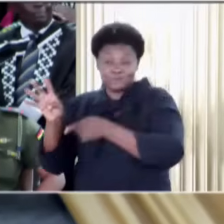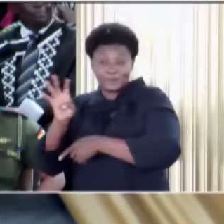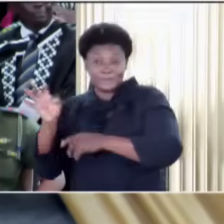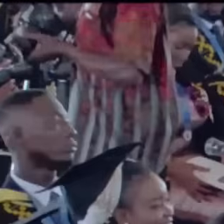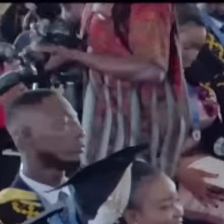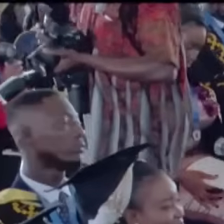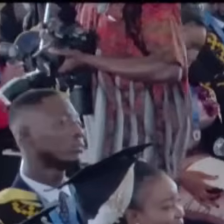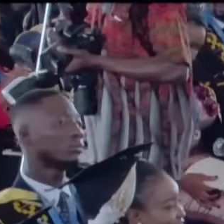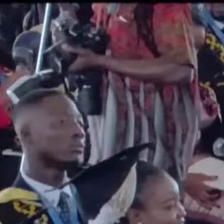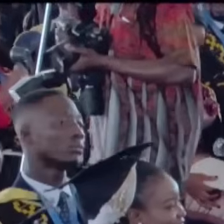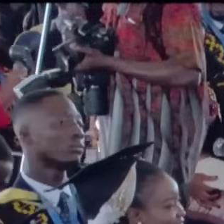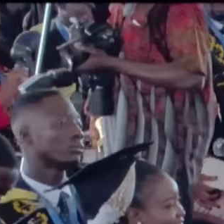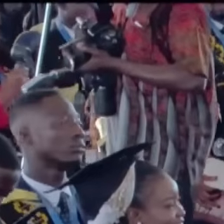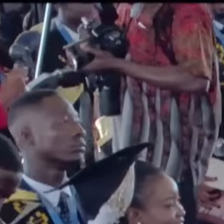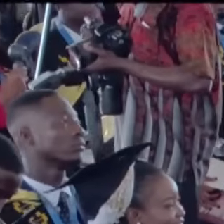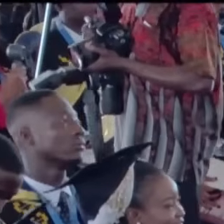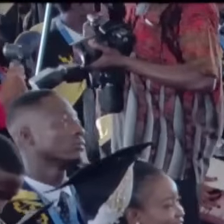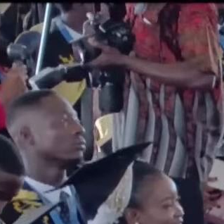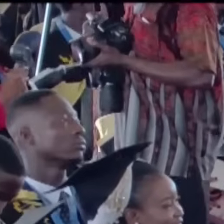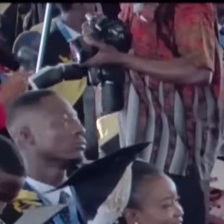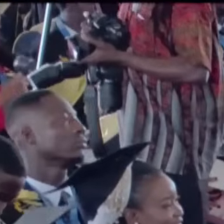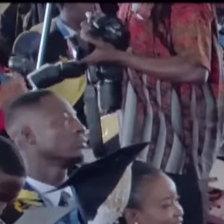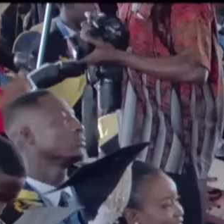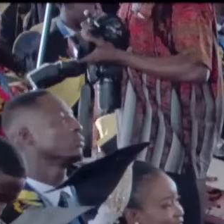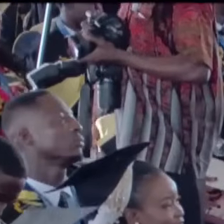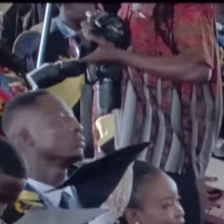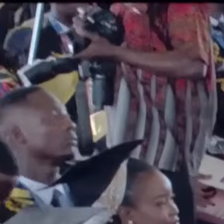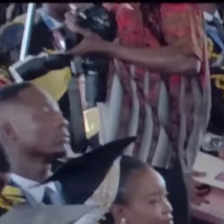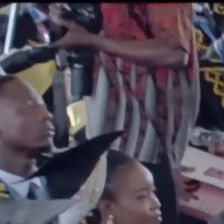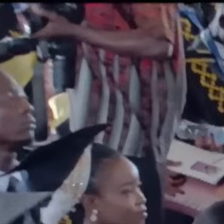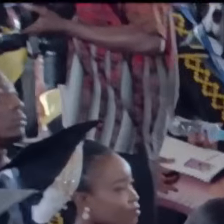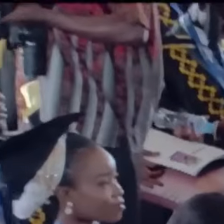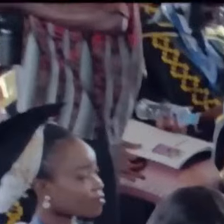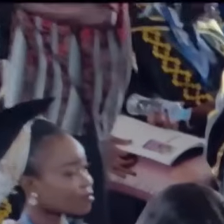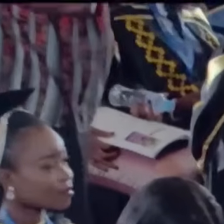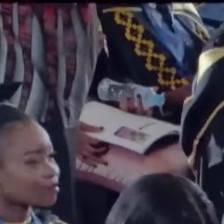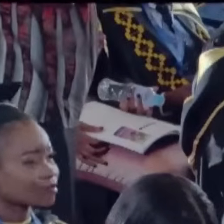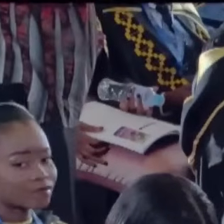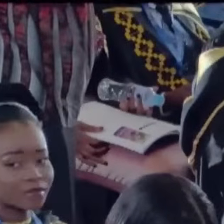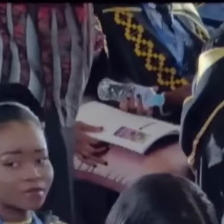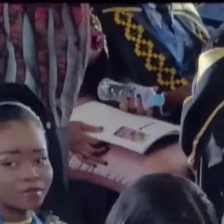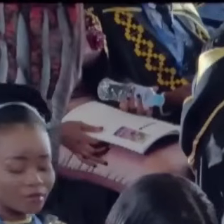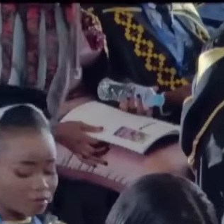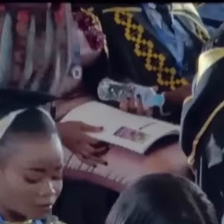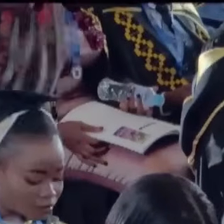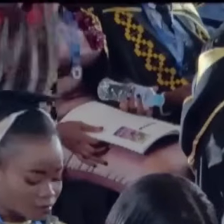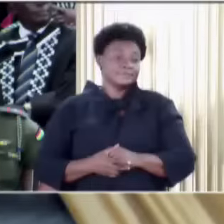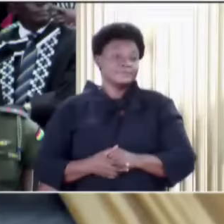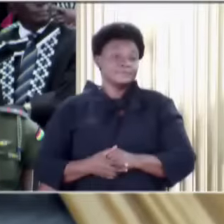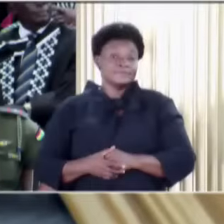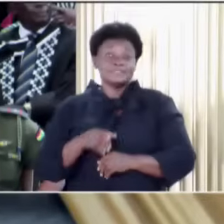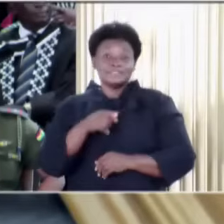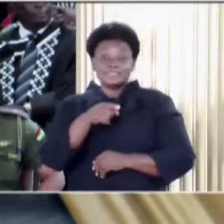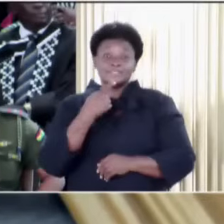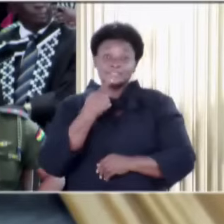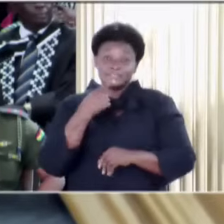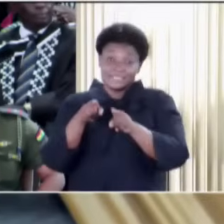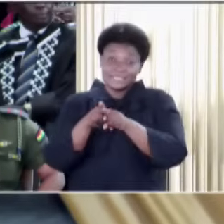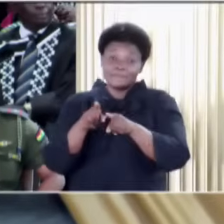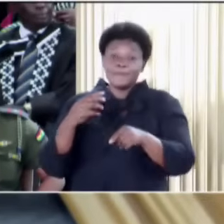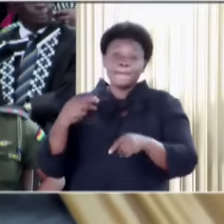So he's born to be a leader in a sense. He was also the member of